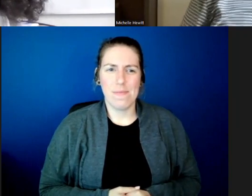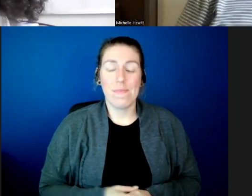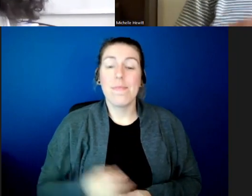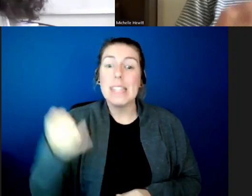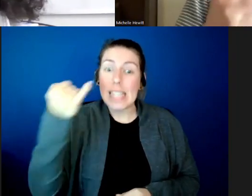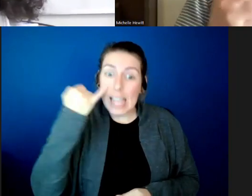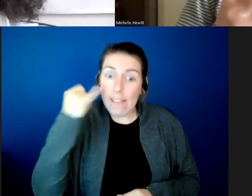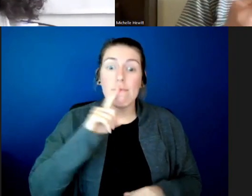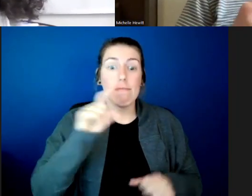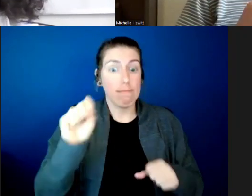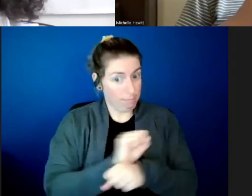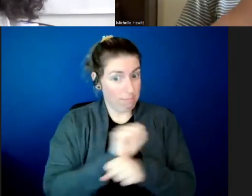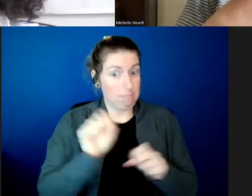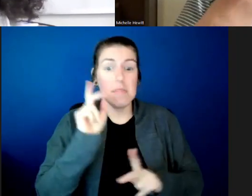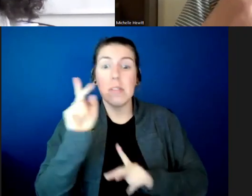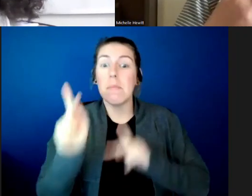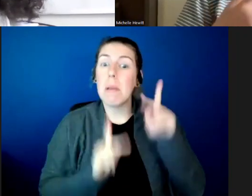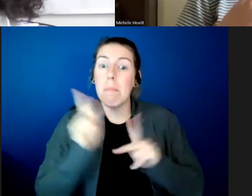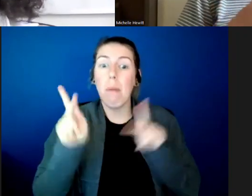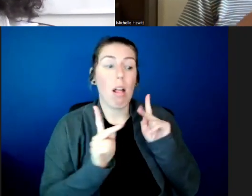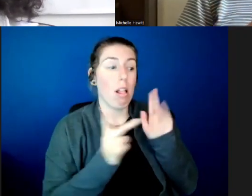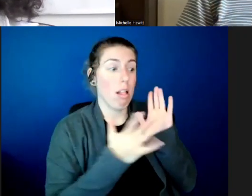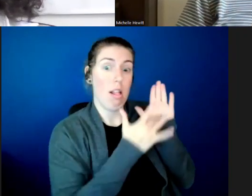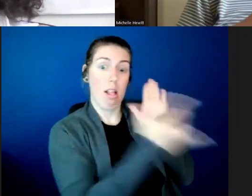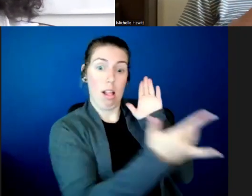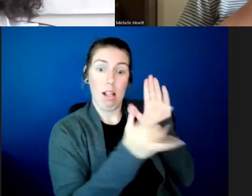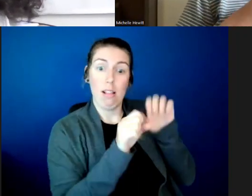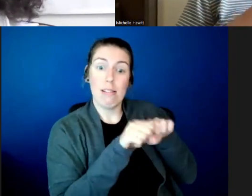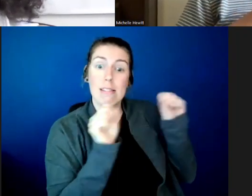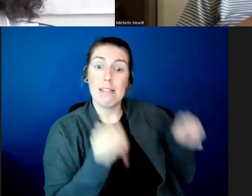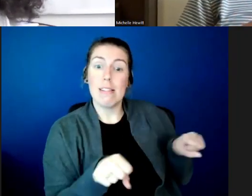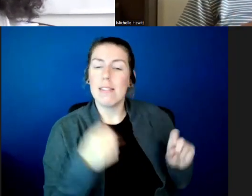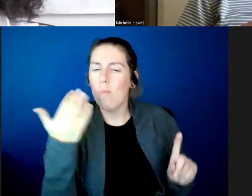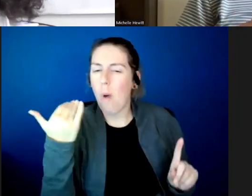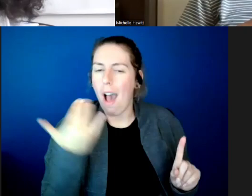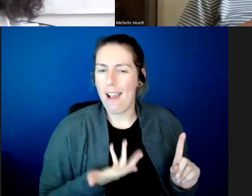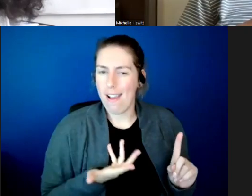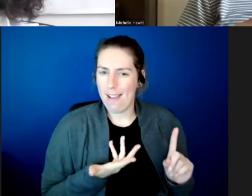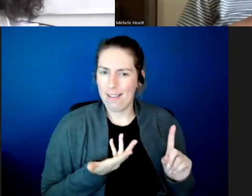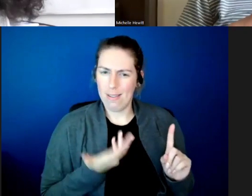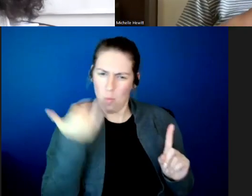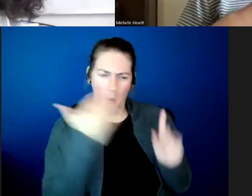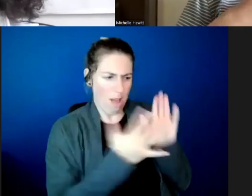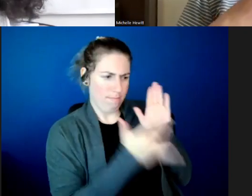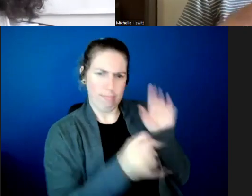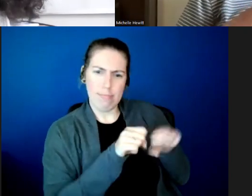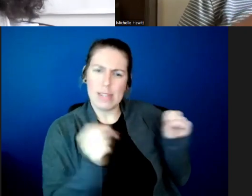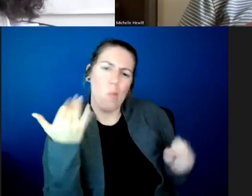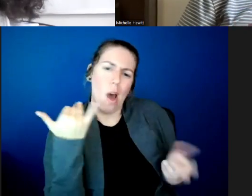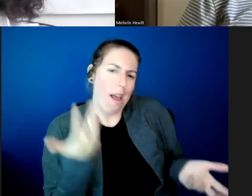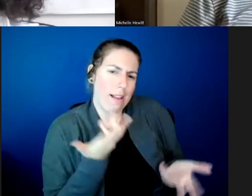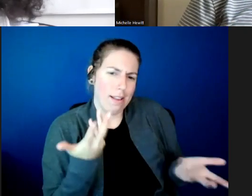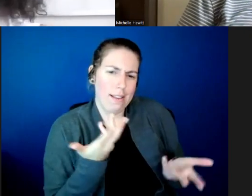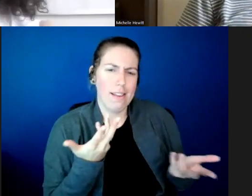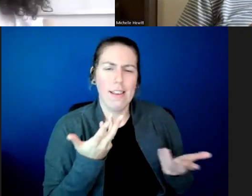people who play the system, why that thought would be there, why they feel the need to do that. It's certainly not because